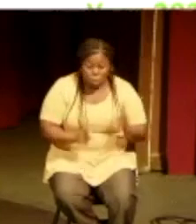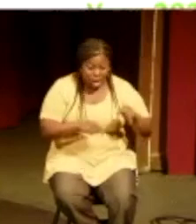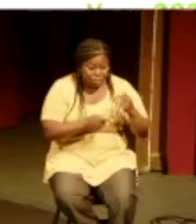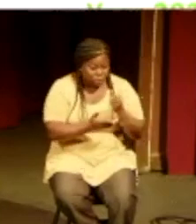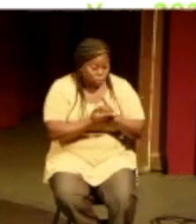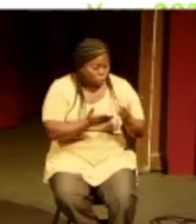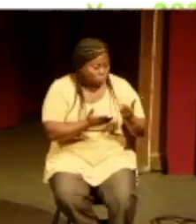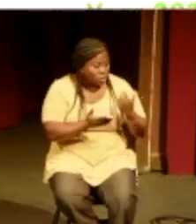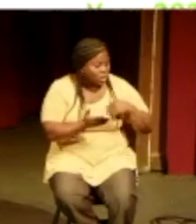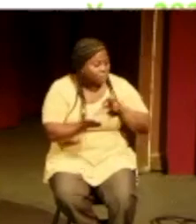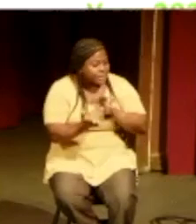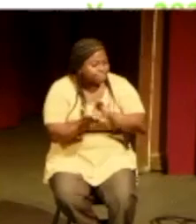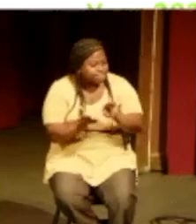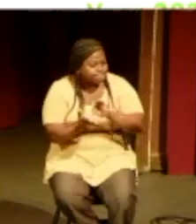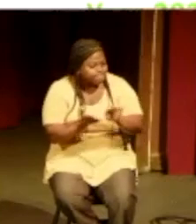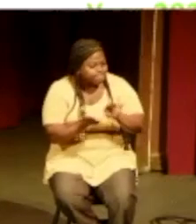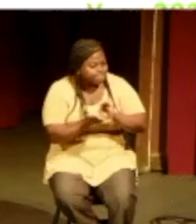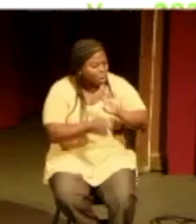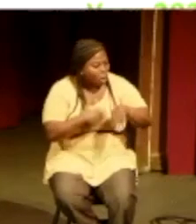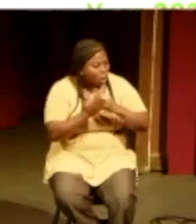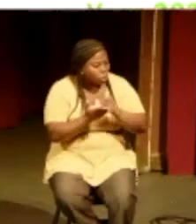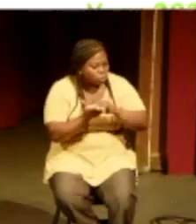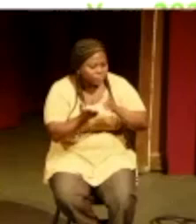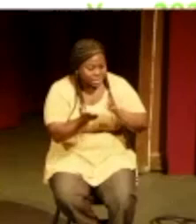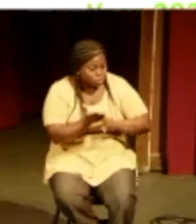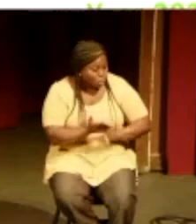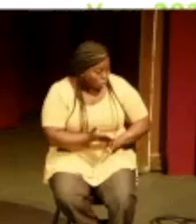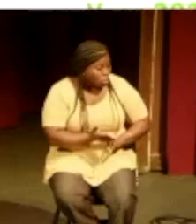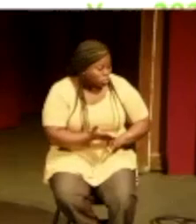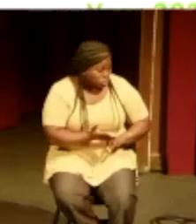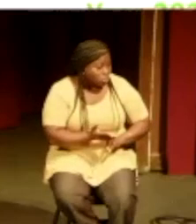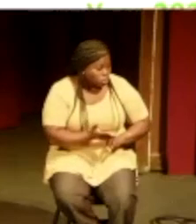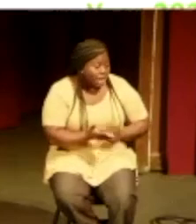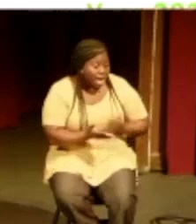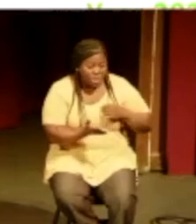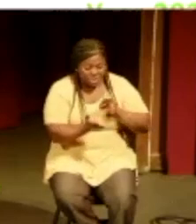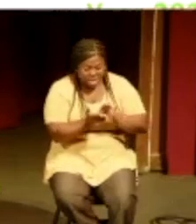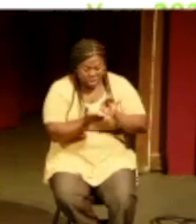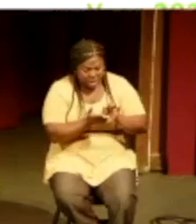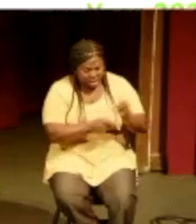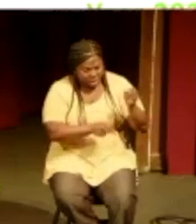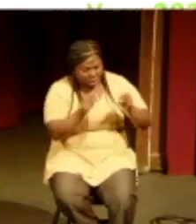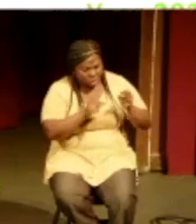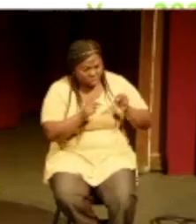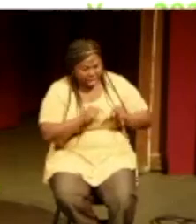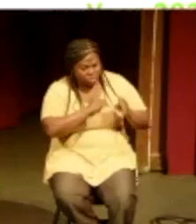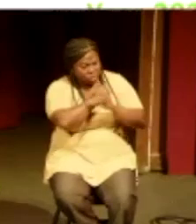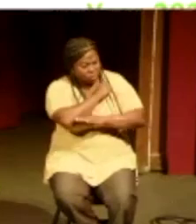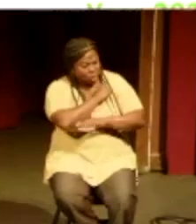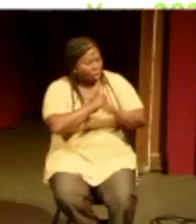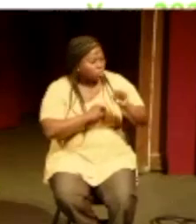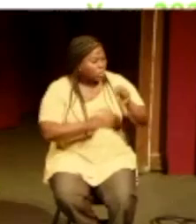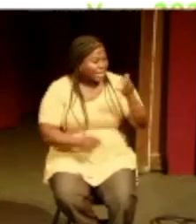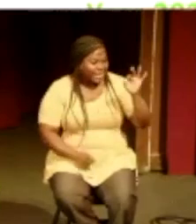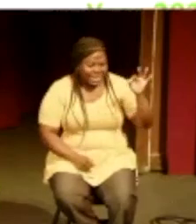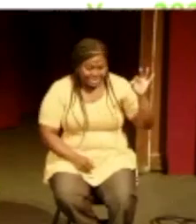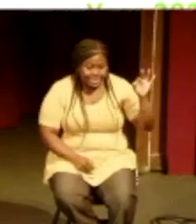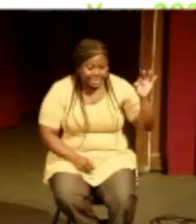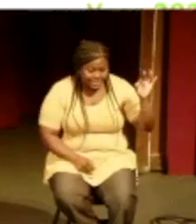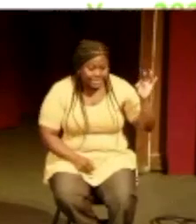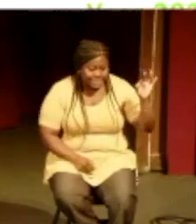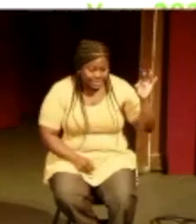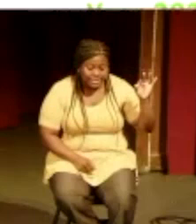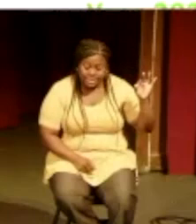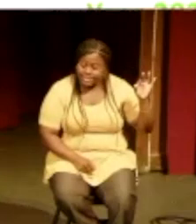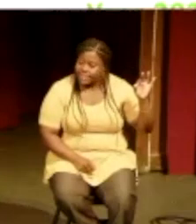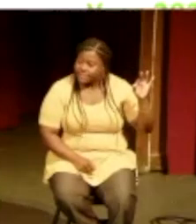really tracking enrollment. And at this point, we're tracking back to the fall of 2019, which is that 2020 year.